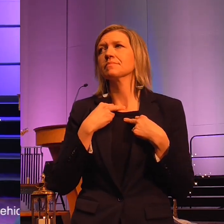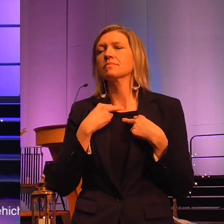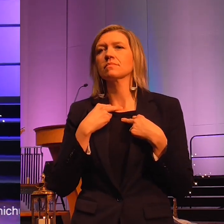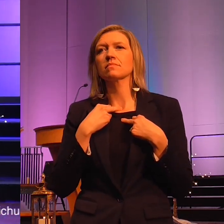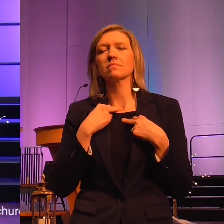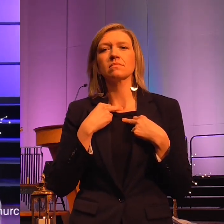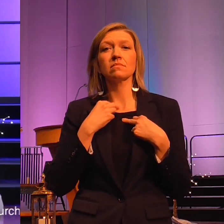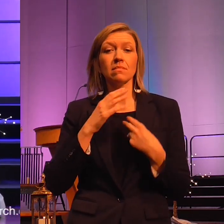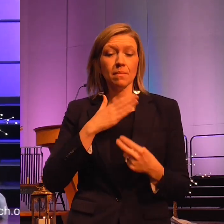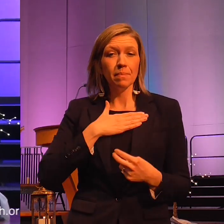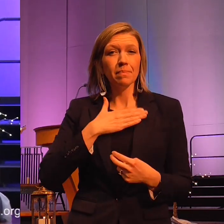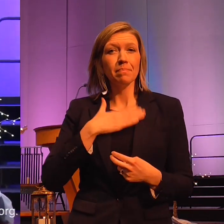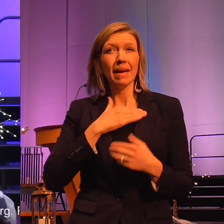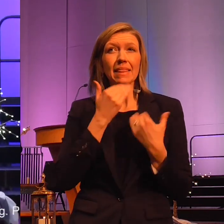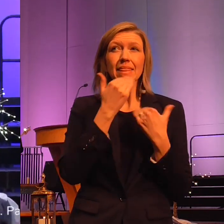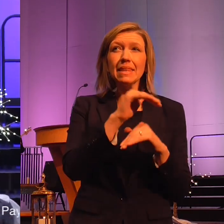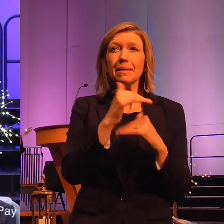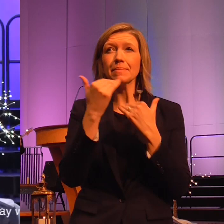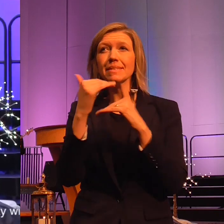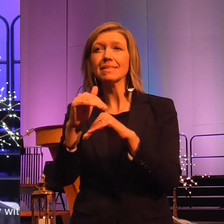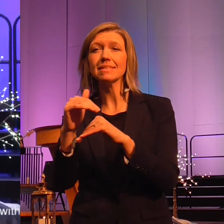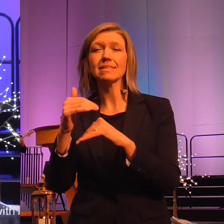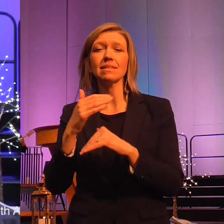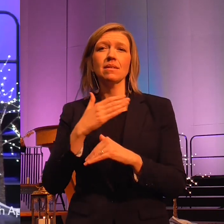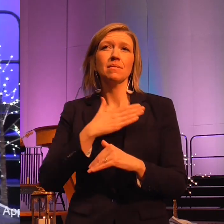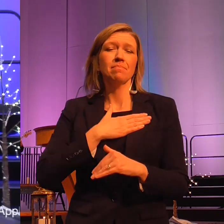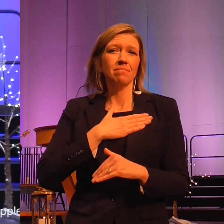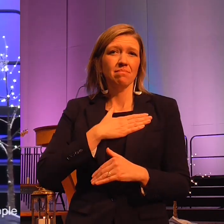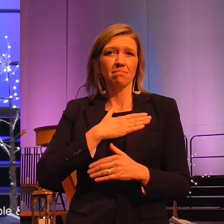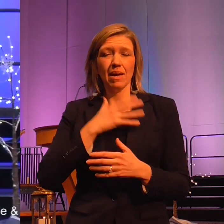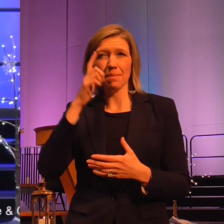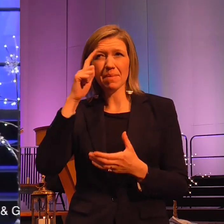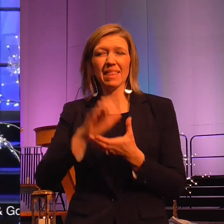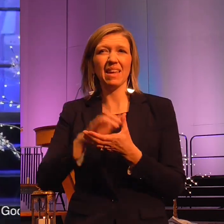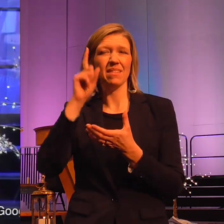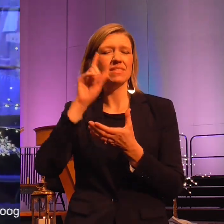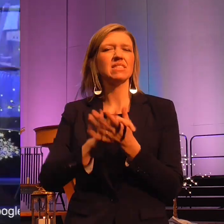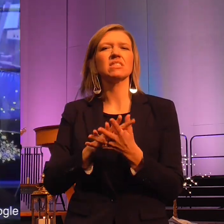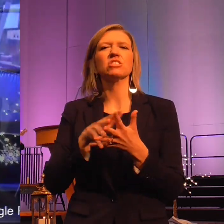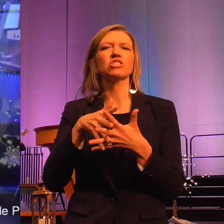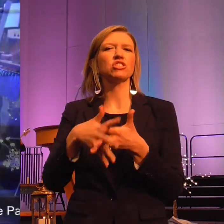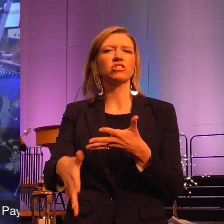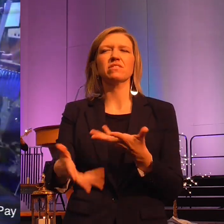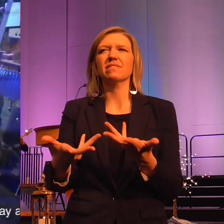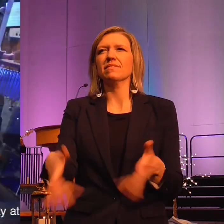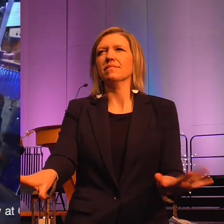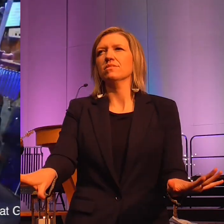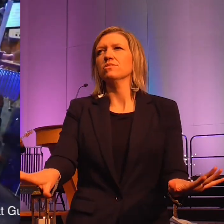We'll be right back.